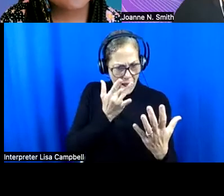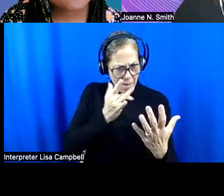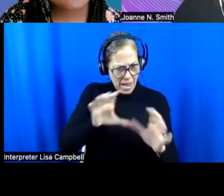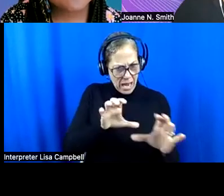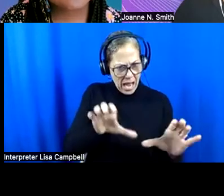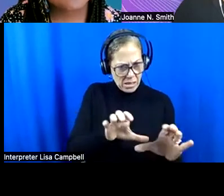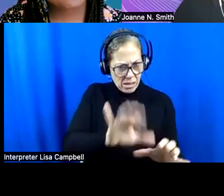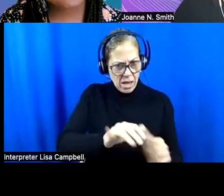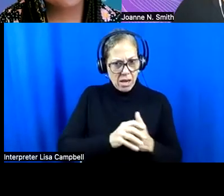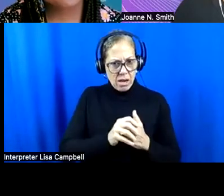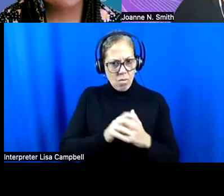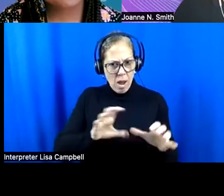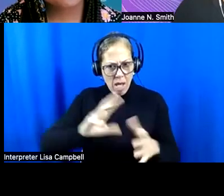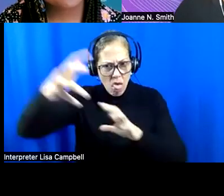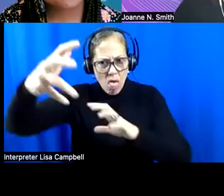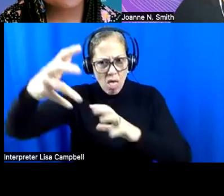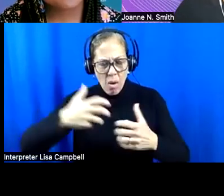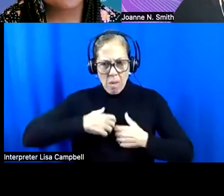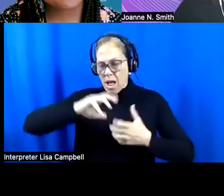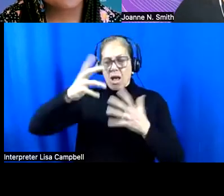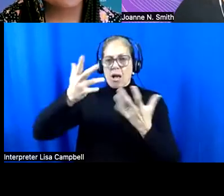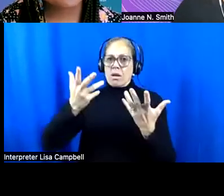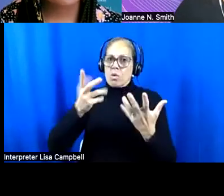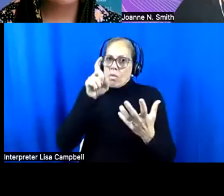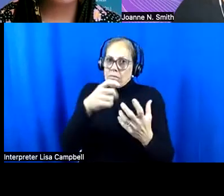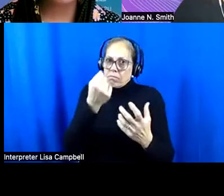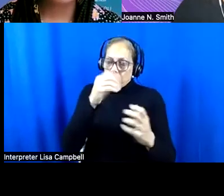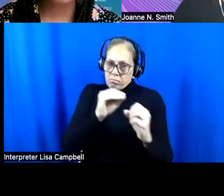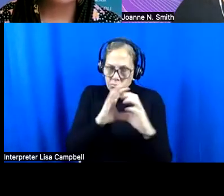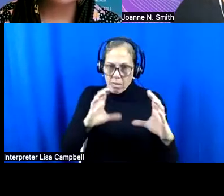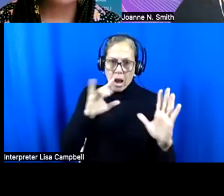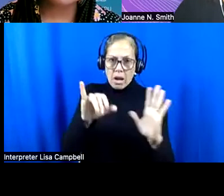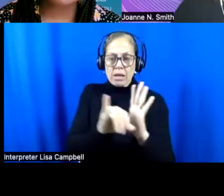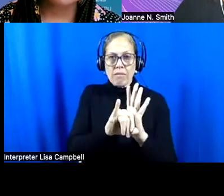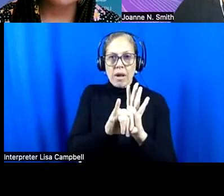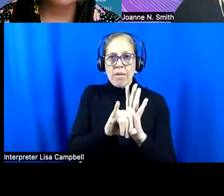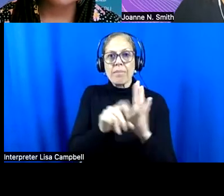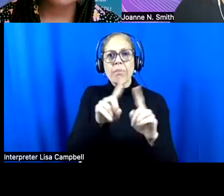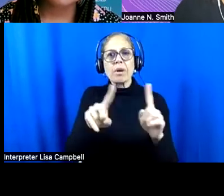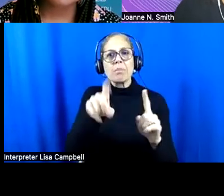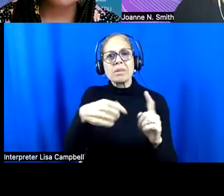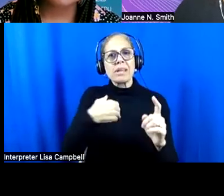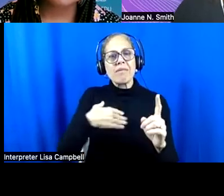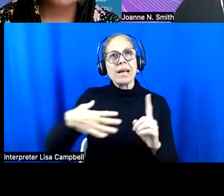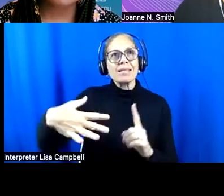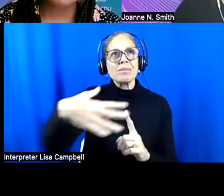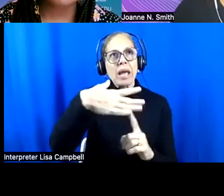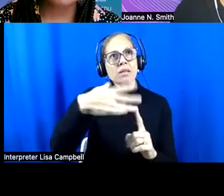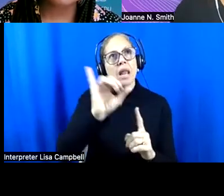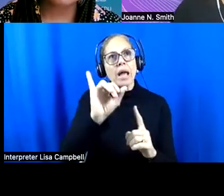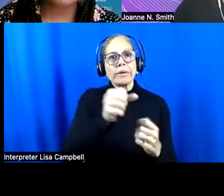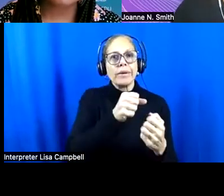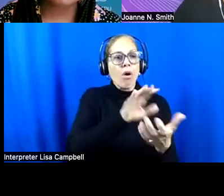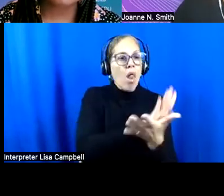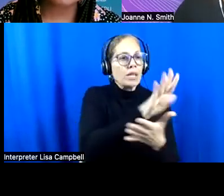harm. Because I think even, you know, having a space and place like support groups within